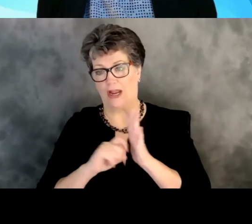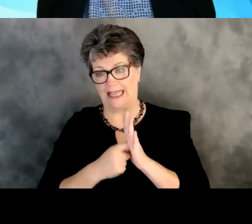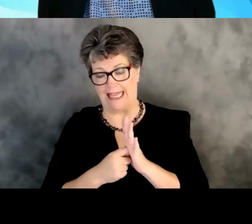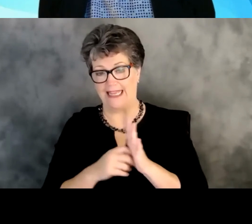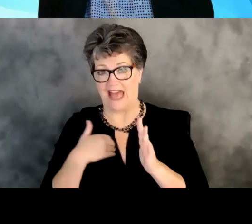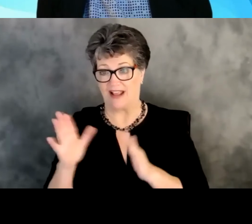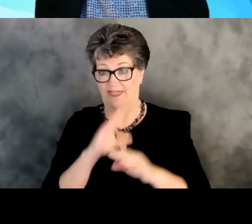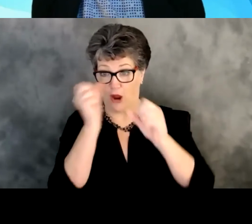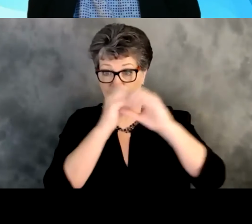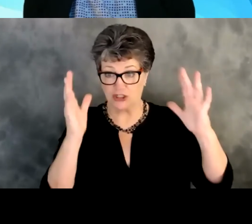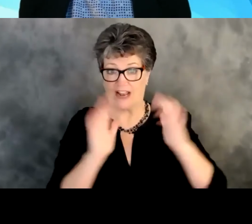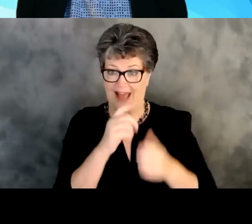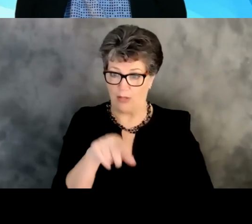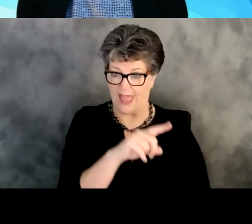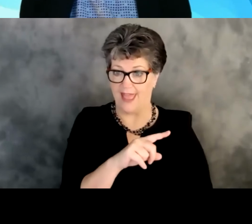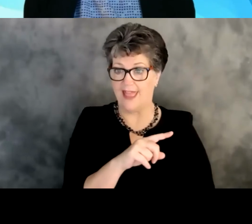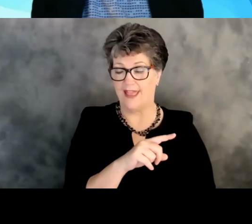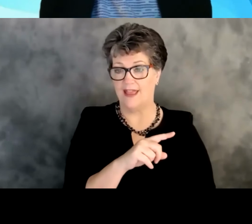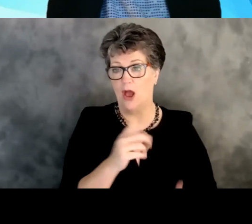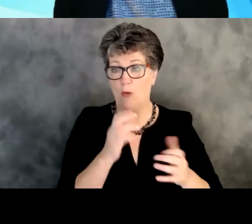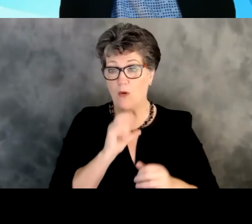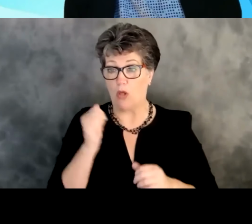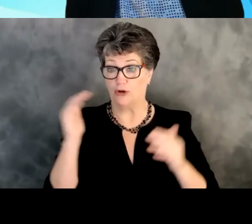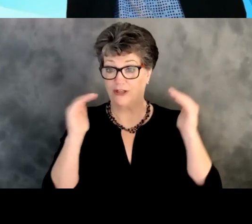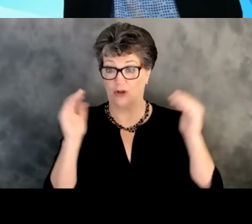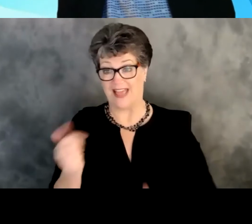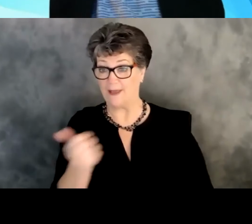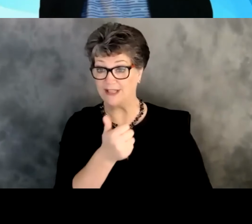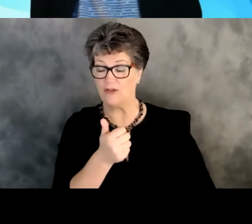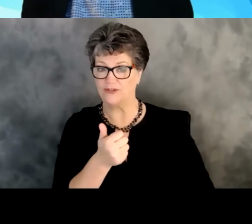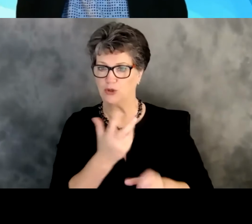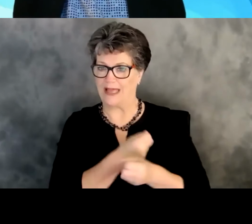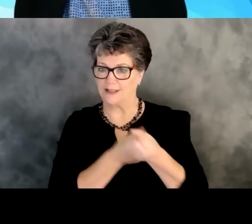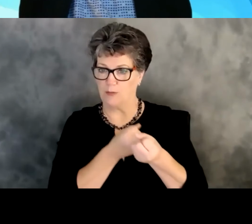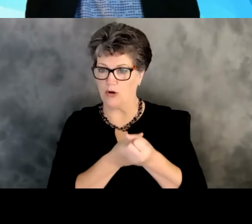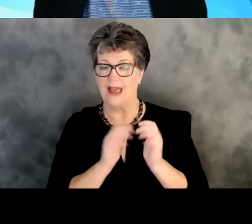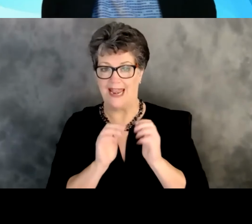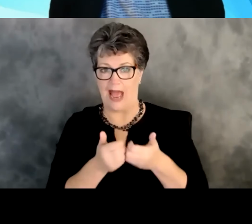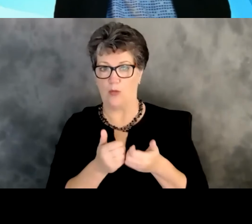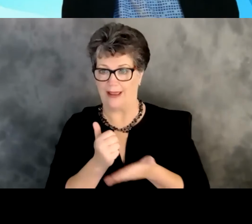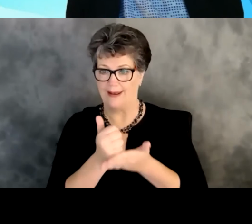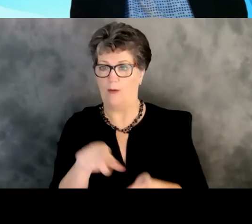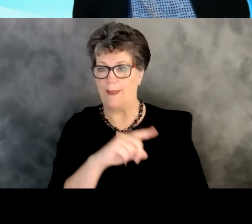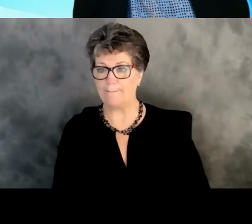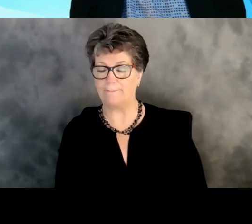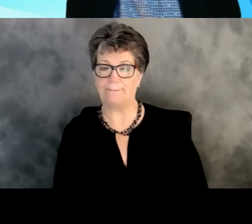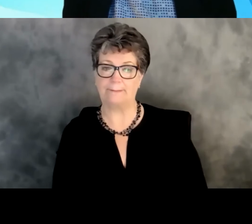their vision for how they want older adults and themselves to be supported, and how we can help them do